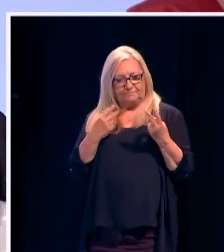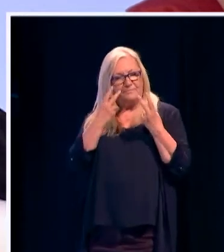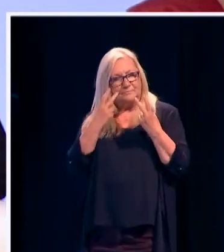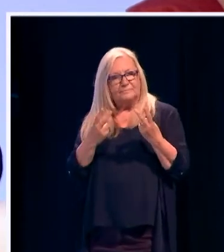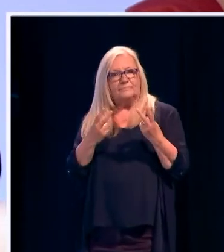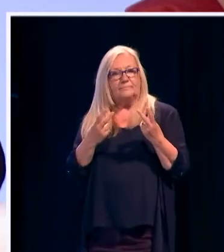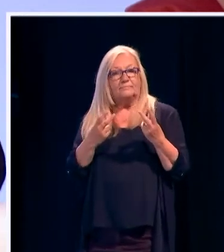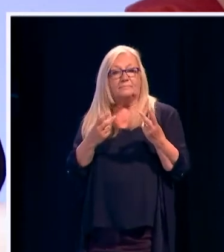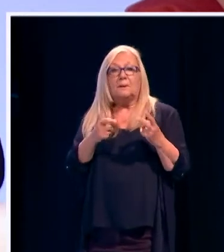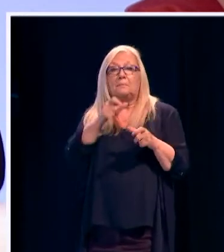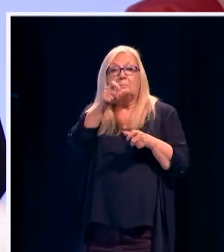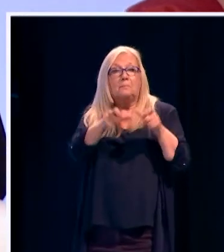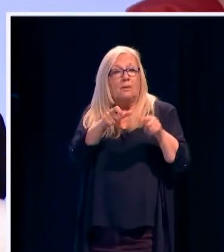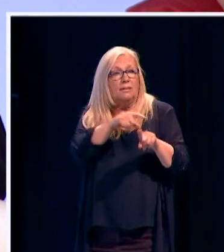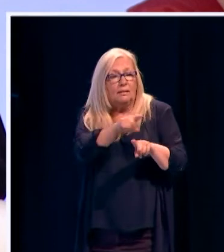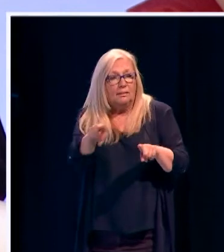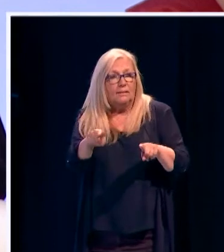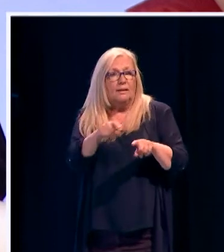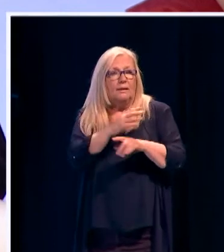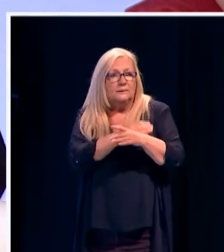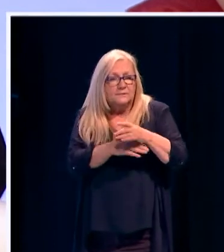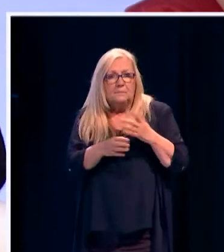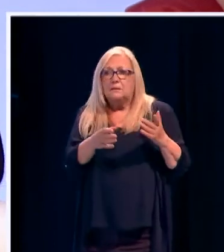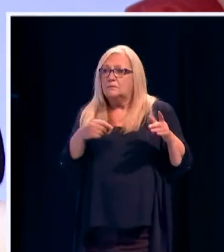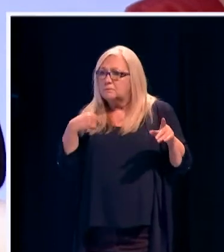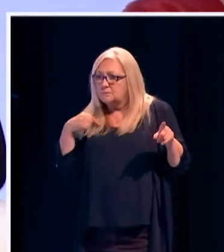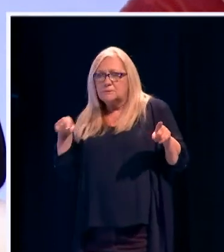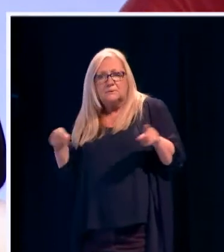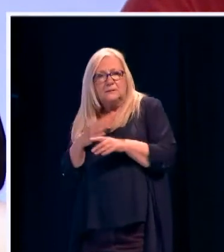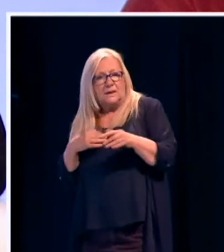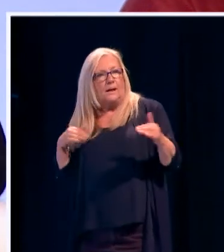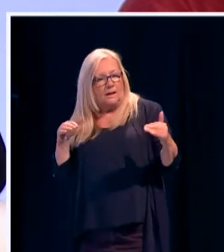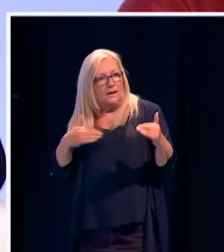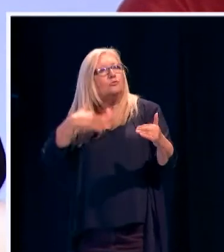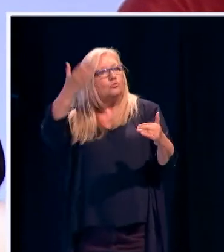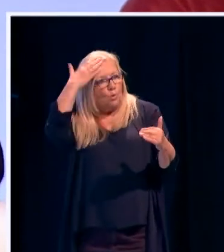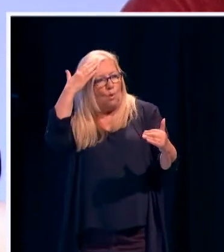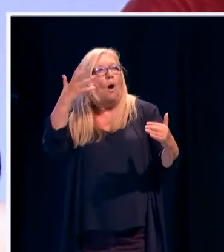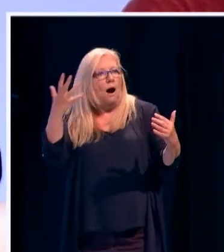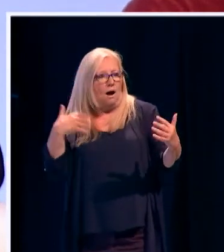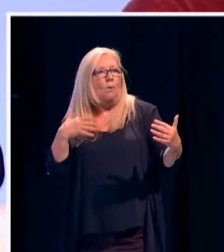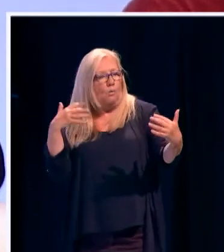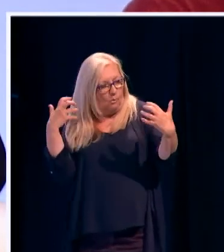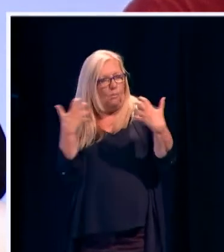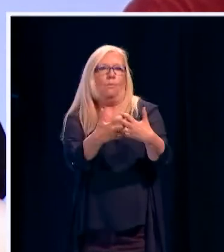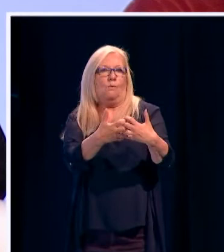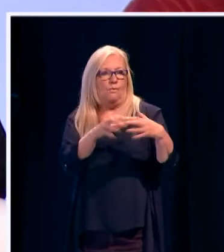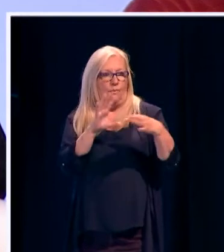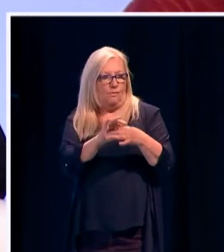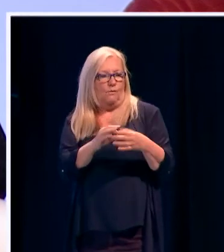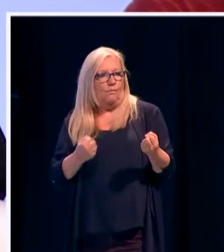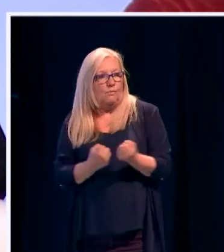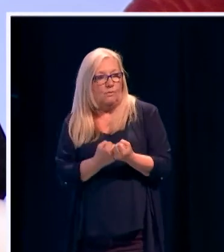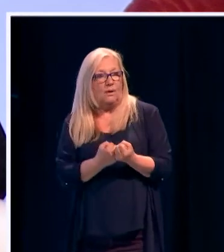that people in the same condition get organized and claim their rights to participate in the